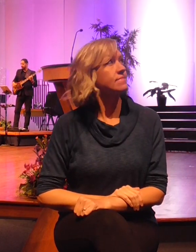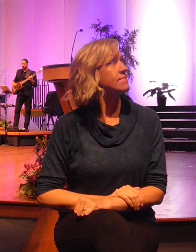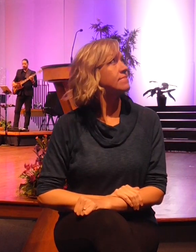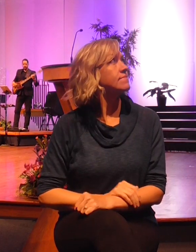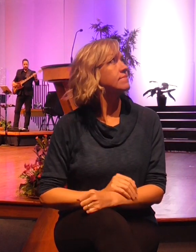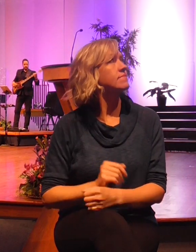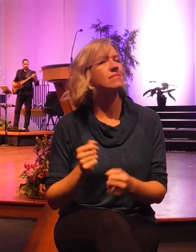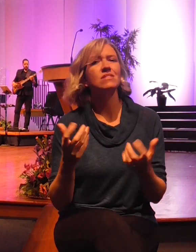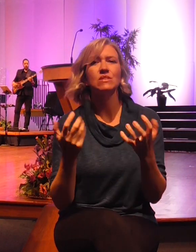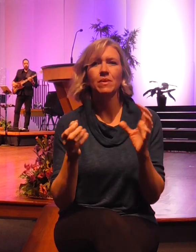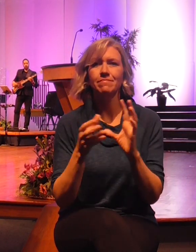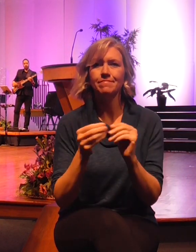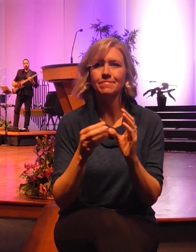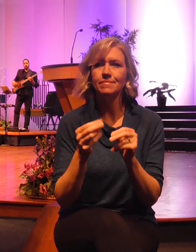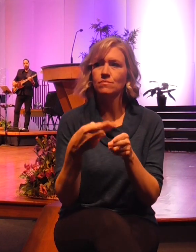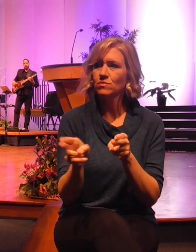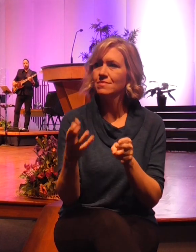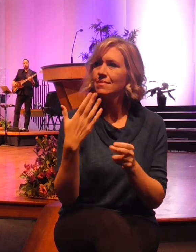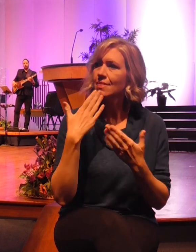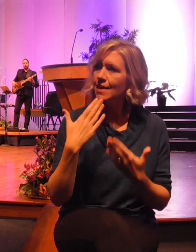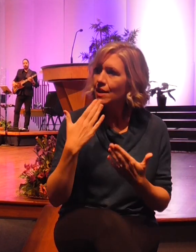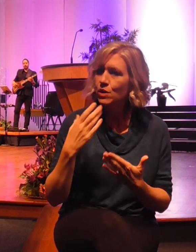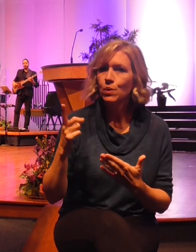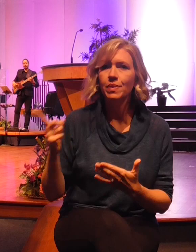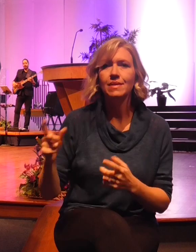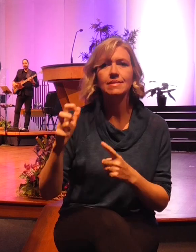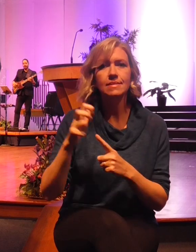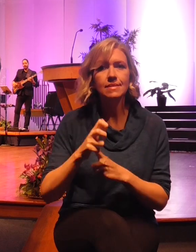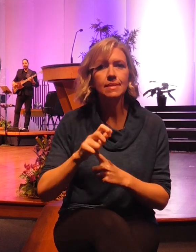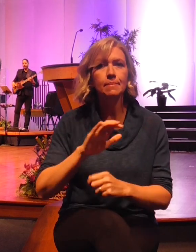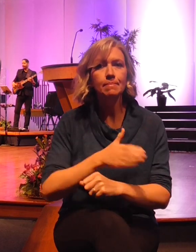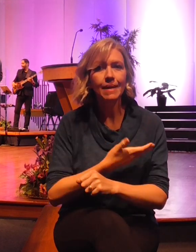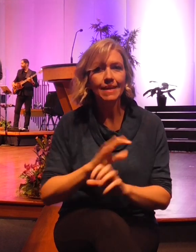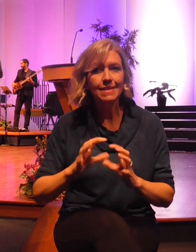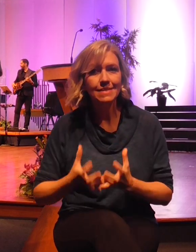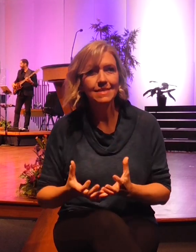I just want to say thank you to this amazing band and to Barry.